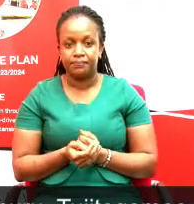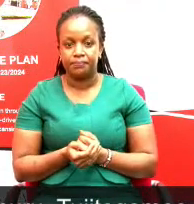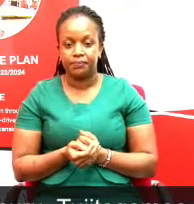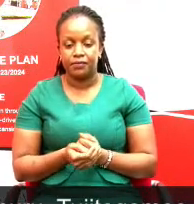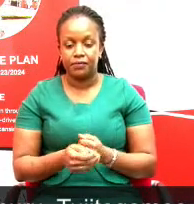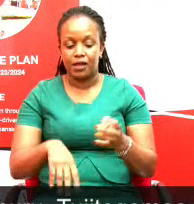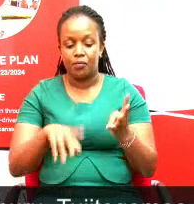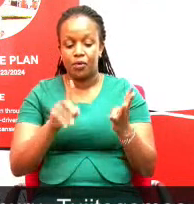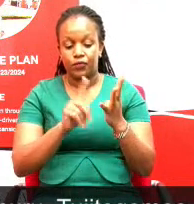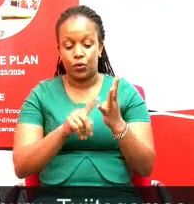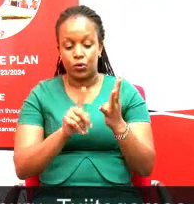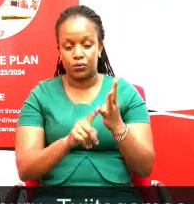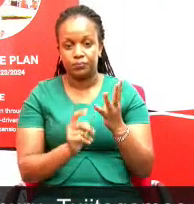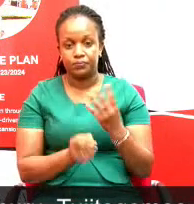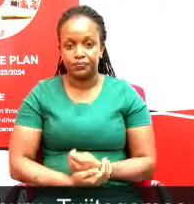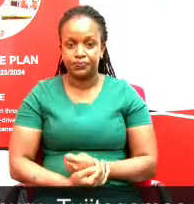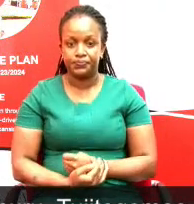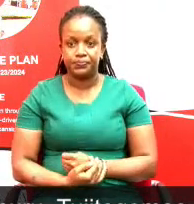4,